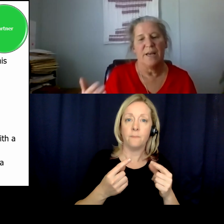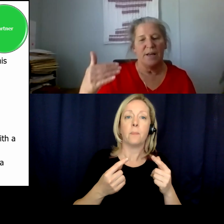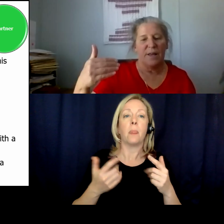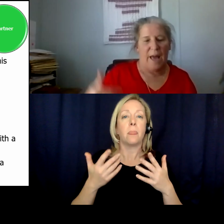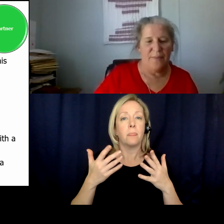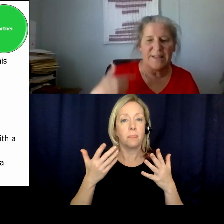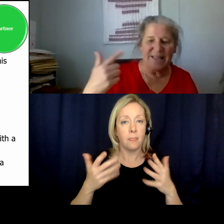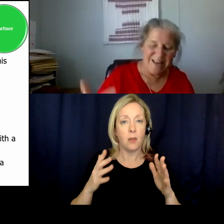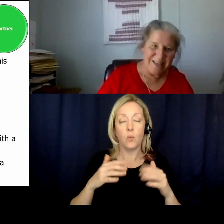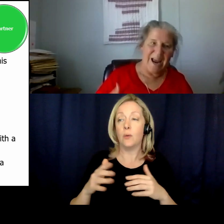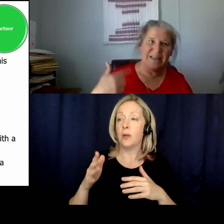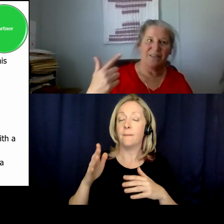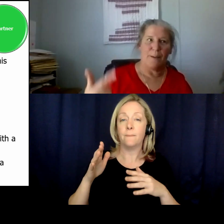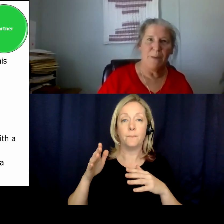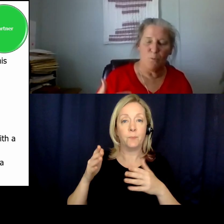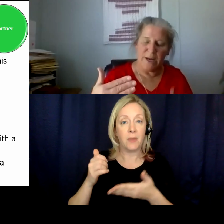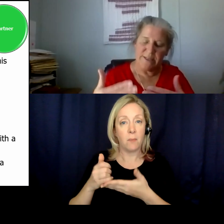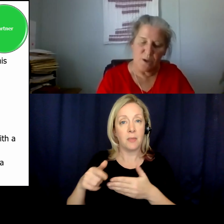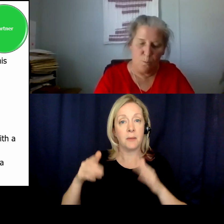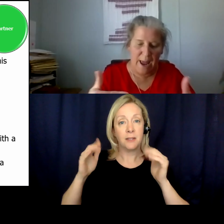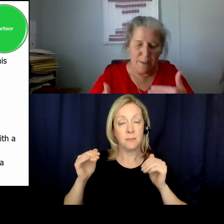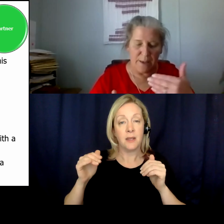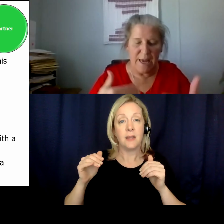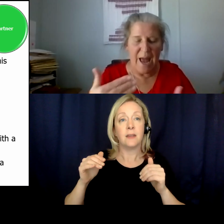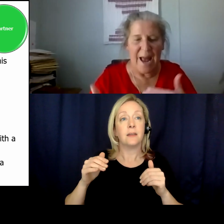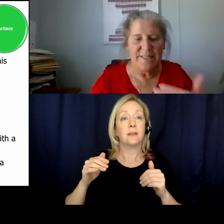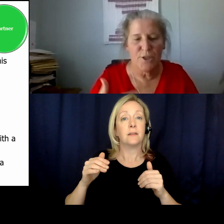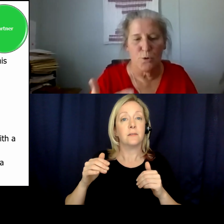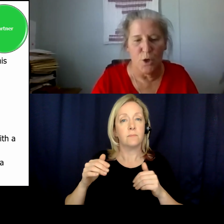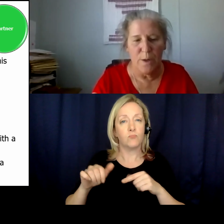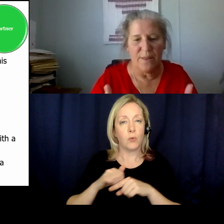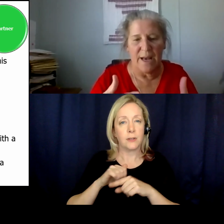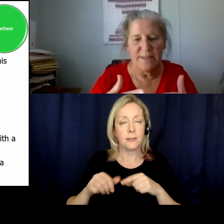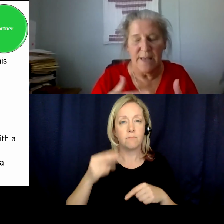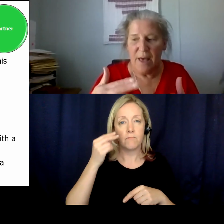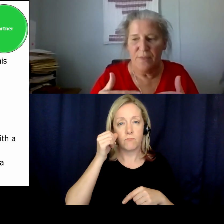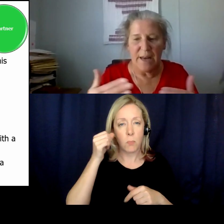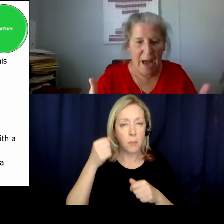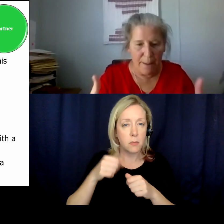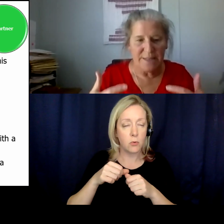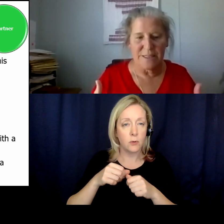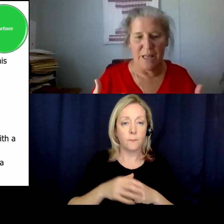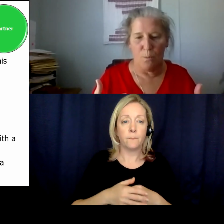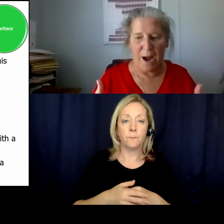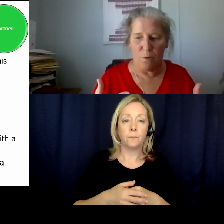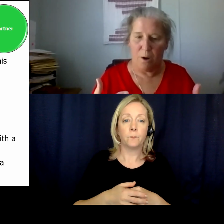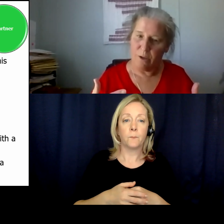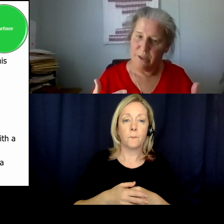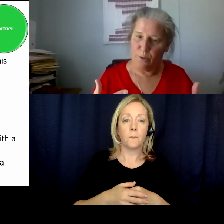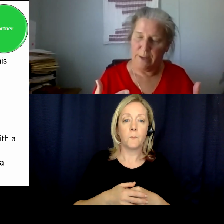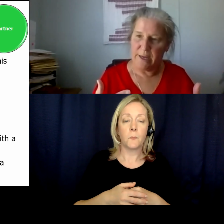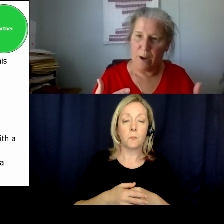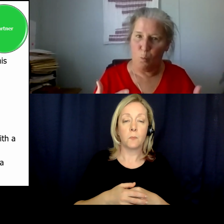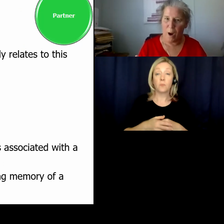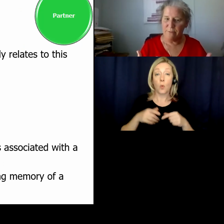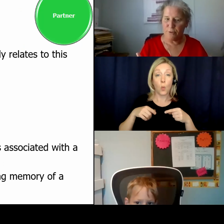routine. And that's indicating that memory. And so maybe as they're doing this, then I may slow my roll a